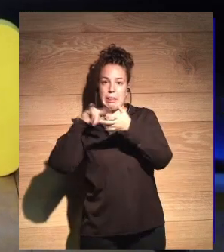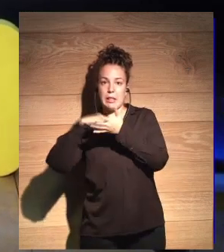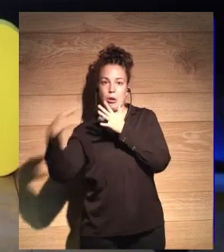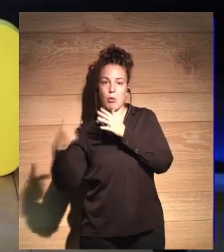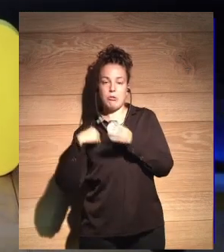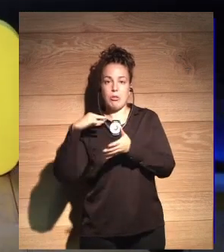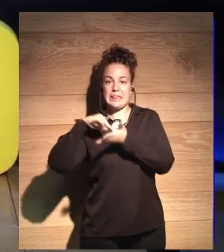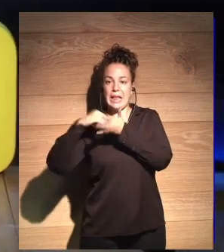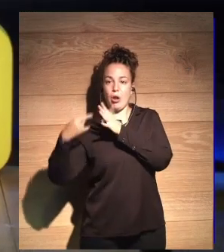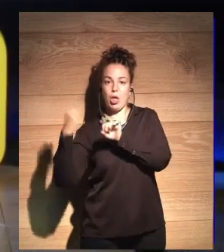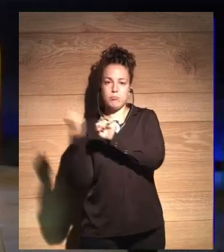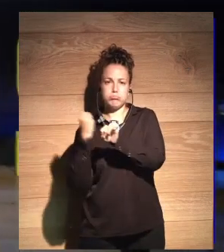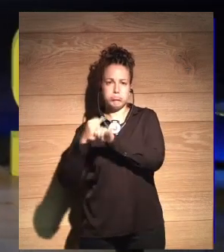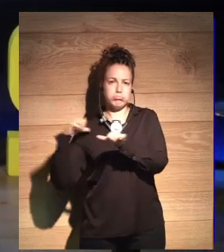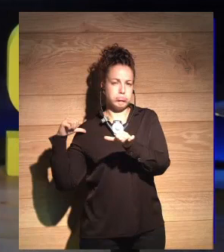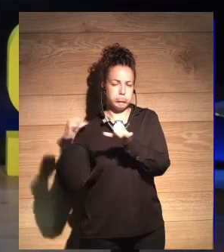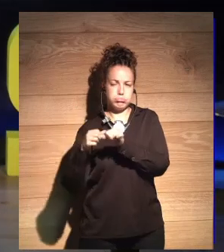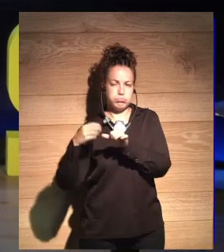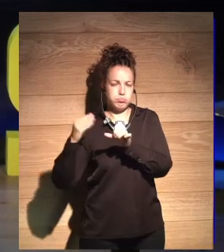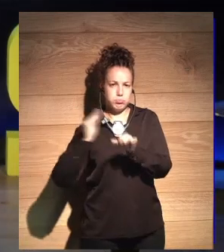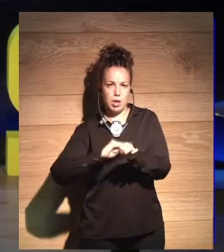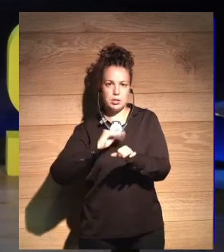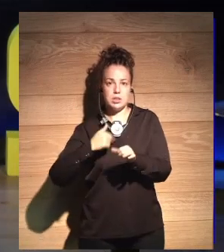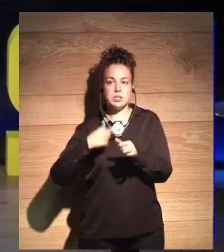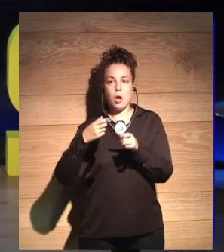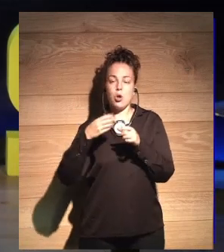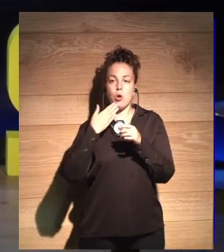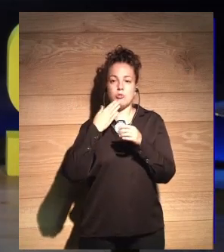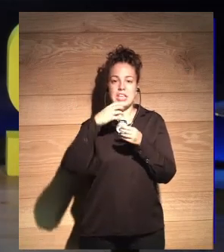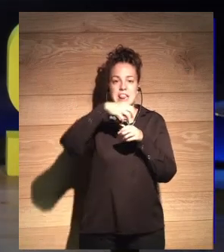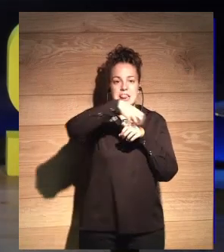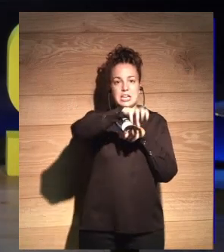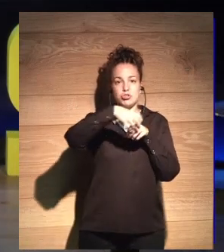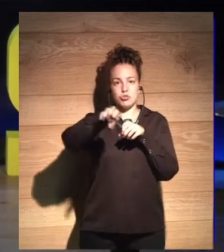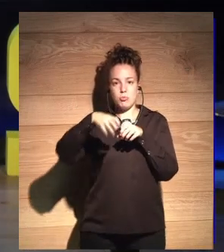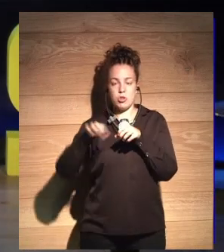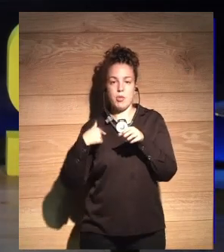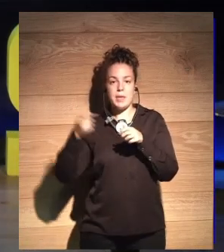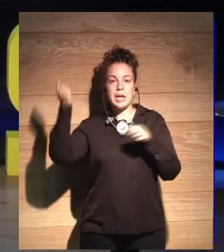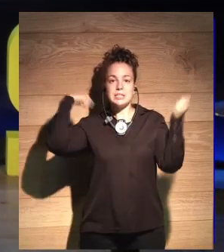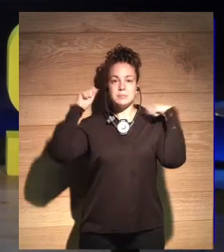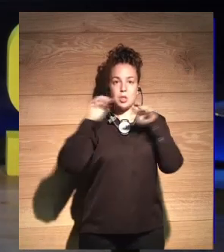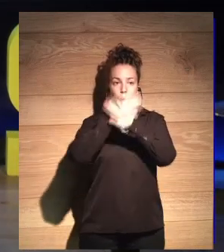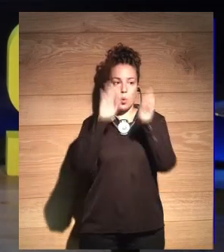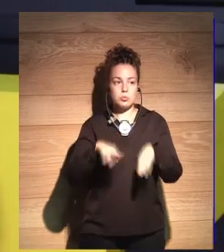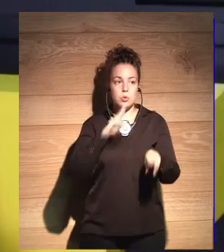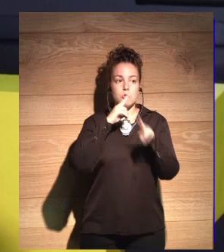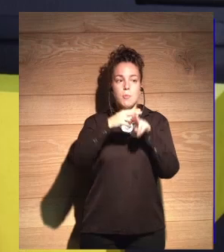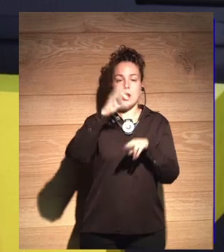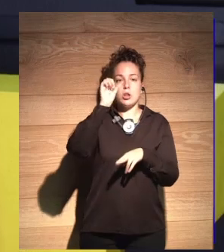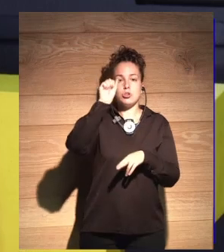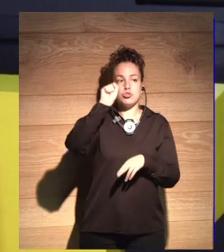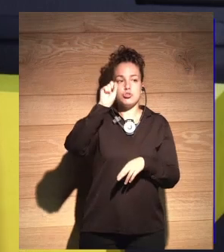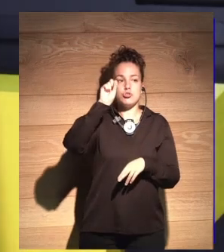my last large show called Soundstage. So I called it Soundstage a breakdown, but I think I'm going to call it Soundstage a